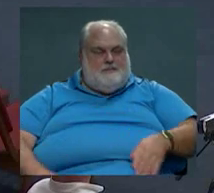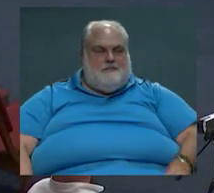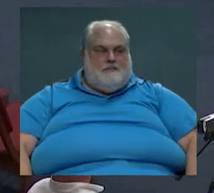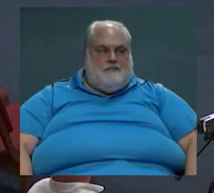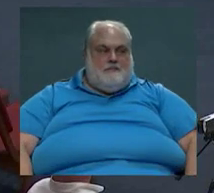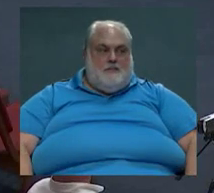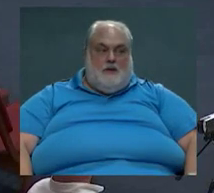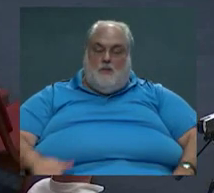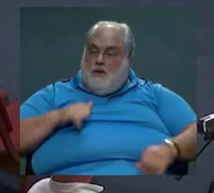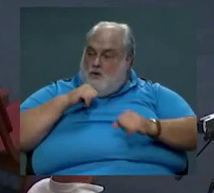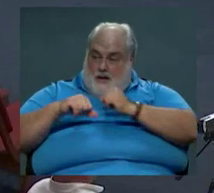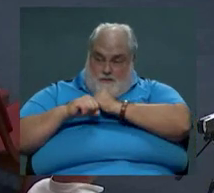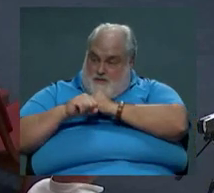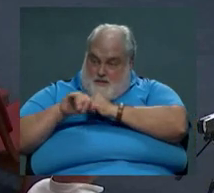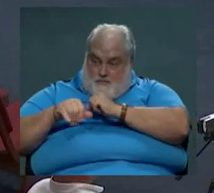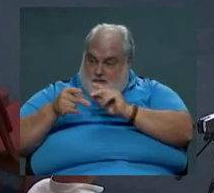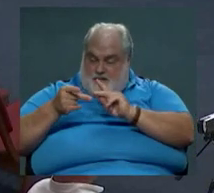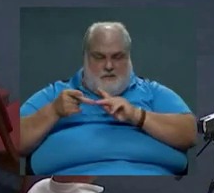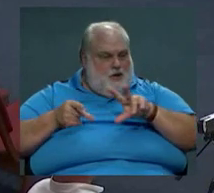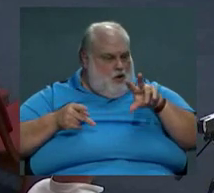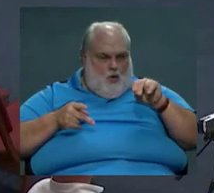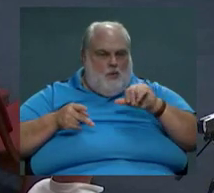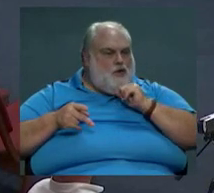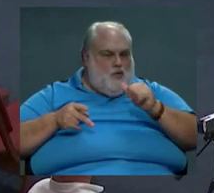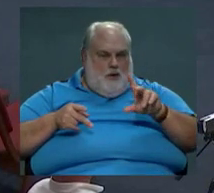don't advertise those positions? We do not.